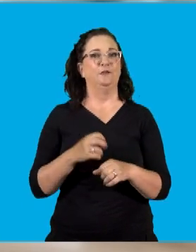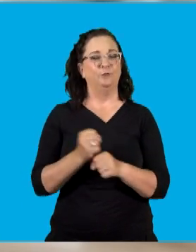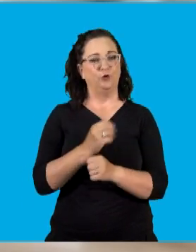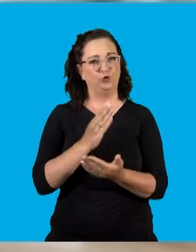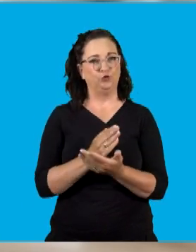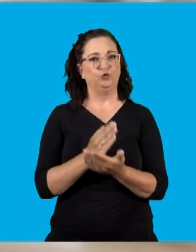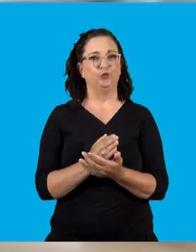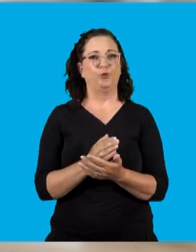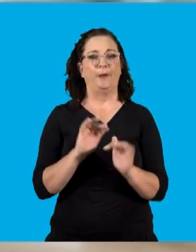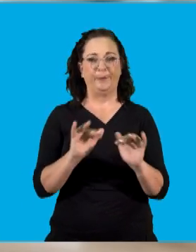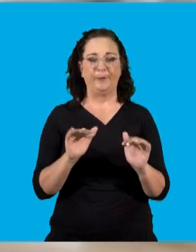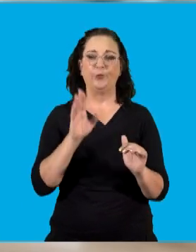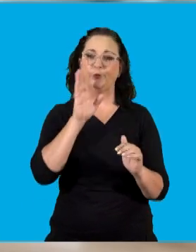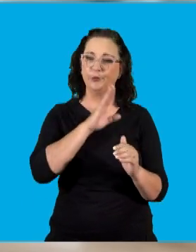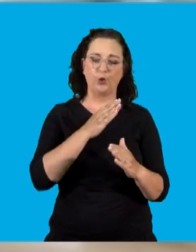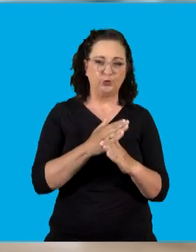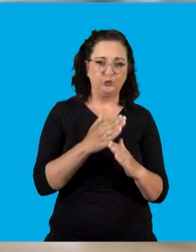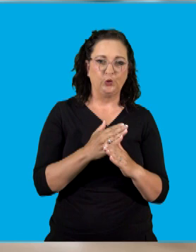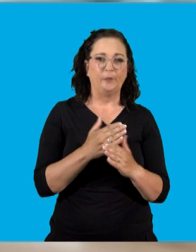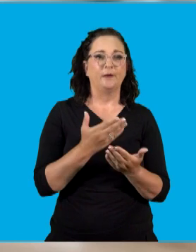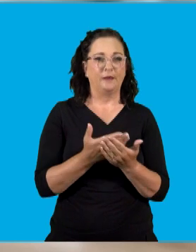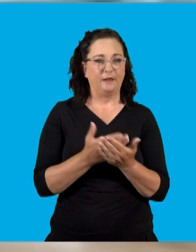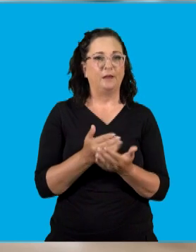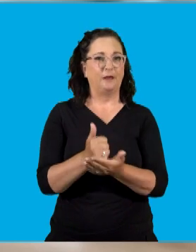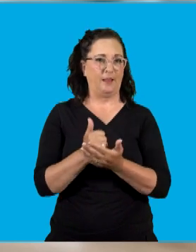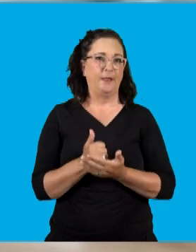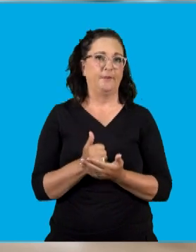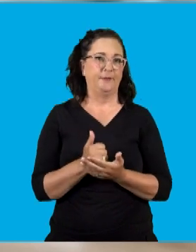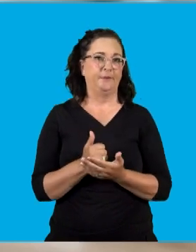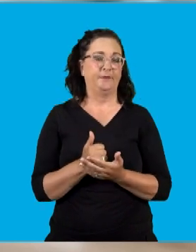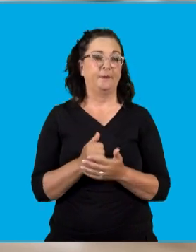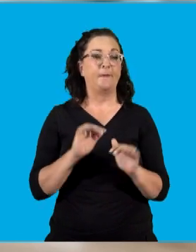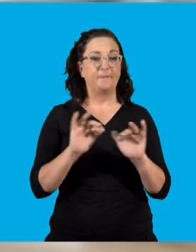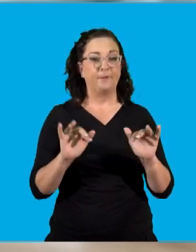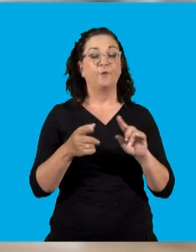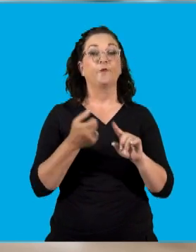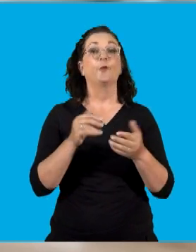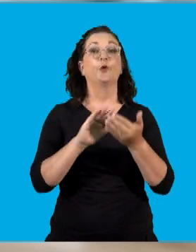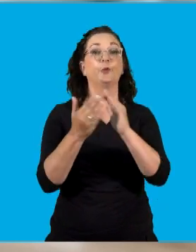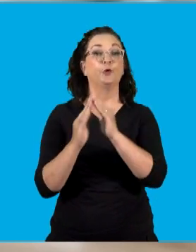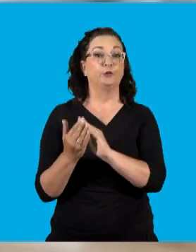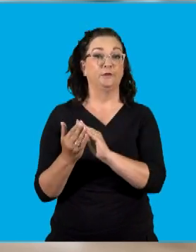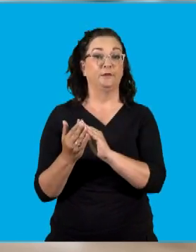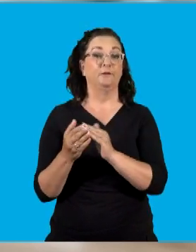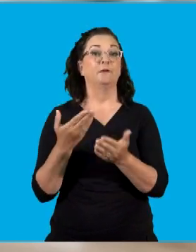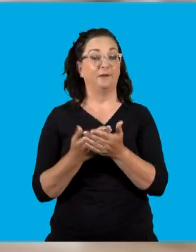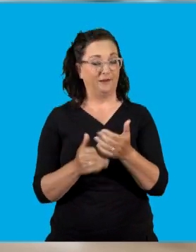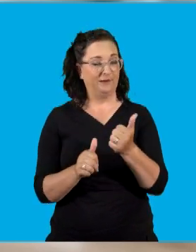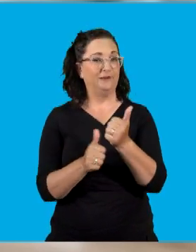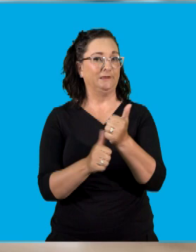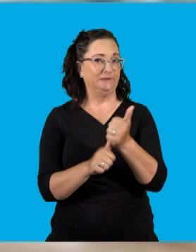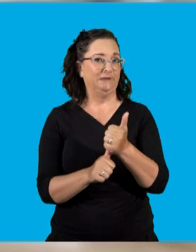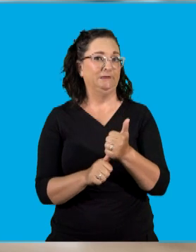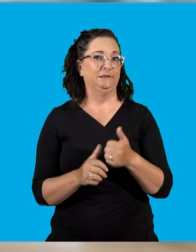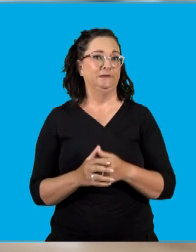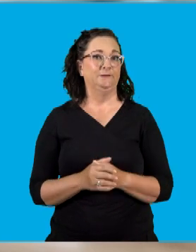alleviating the problem of unemployment. But if you create job opportunities, employ people from their community, then it's going to